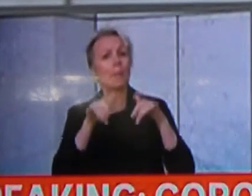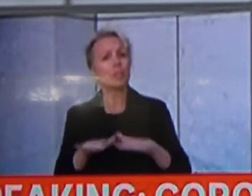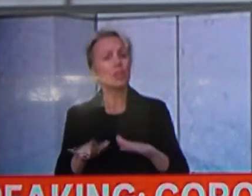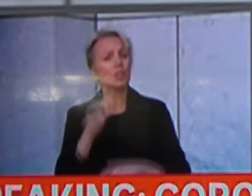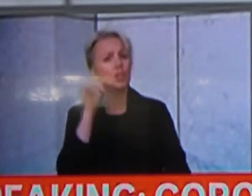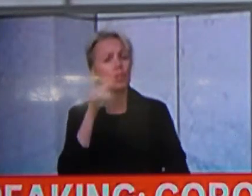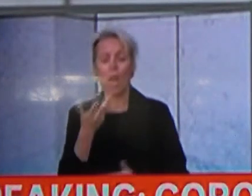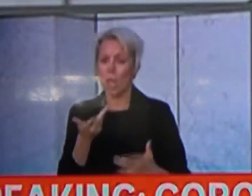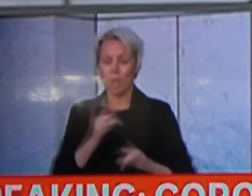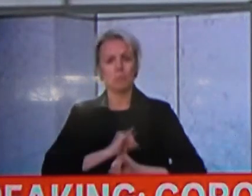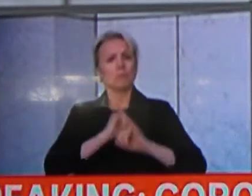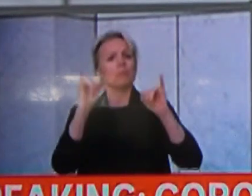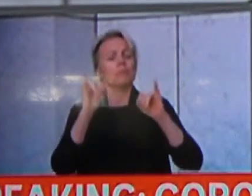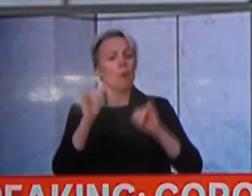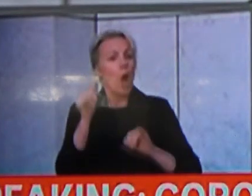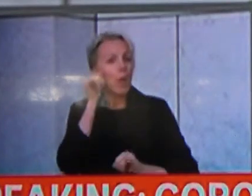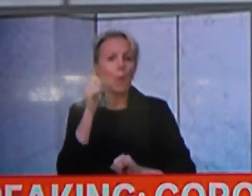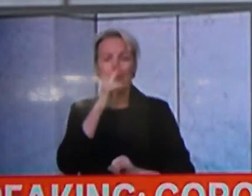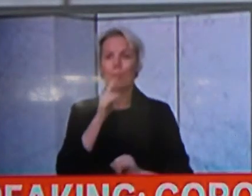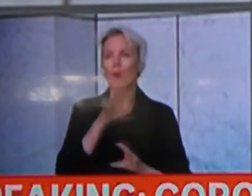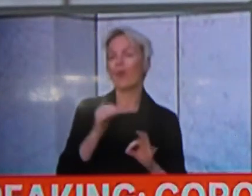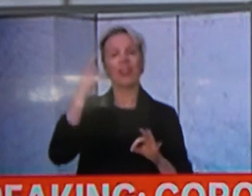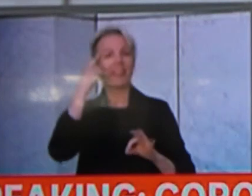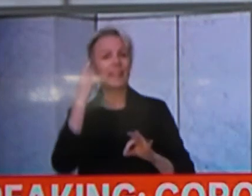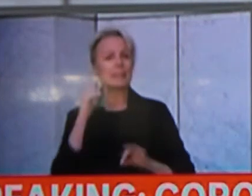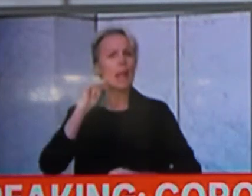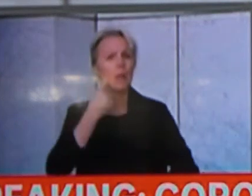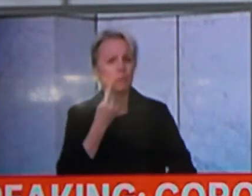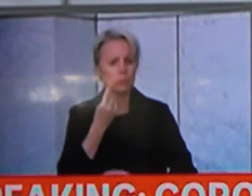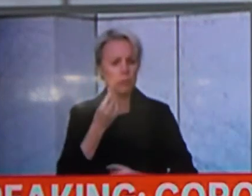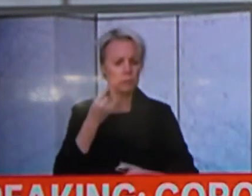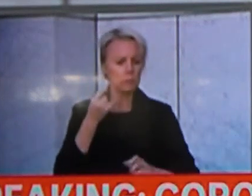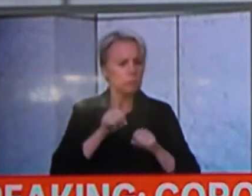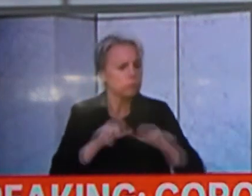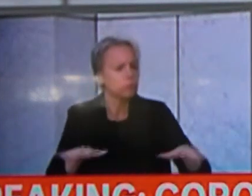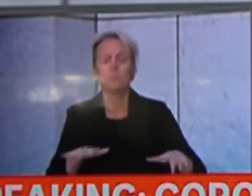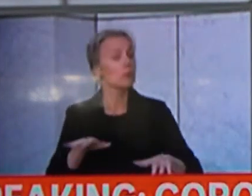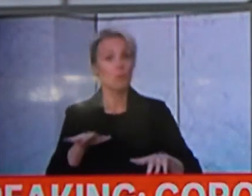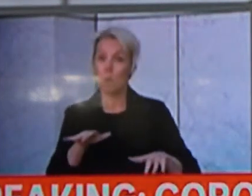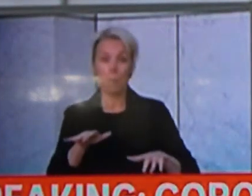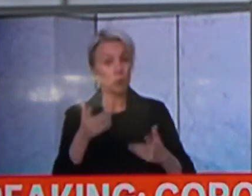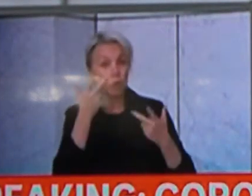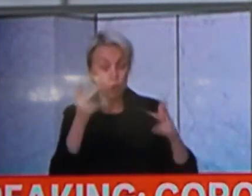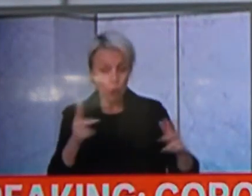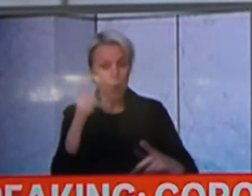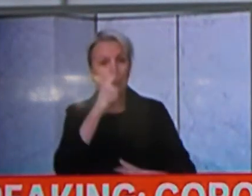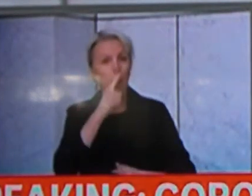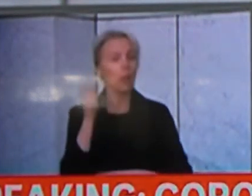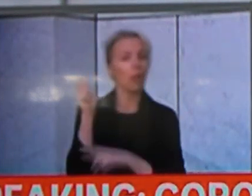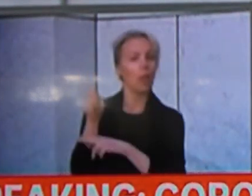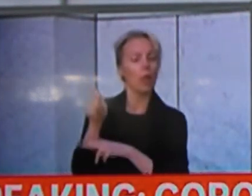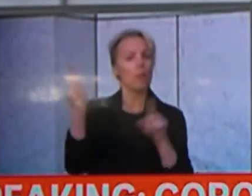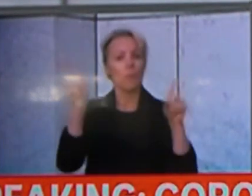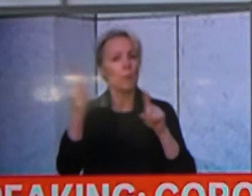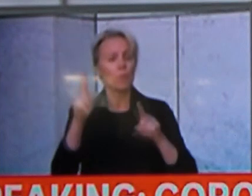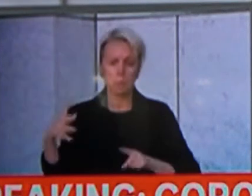but negligently done. And it's important that that serves as a wake-up call for the entire country to ensure that they take these